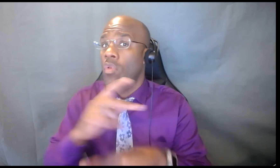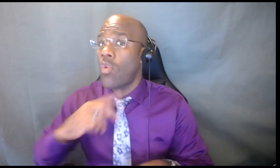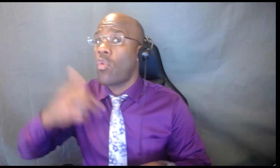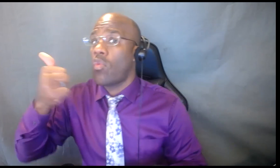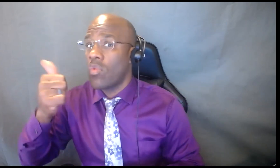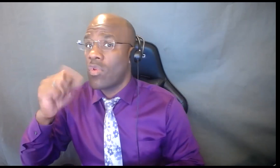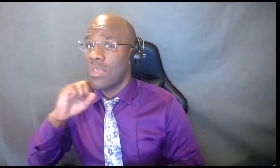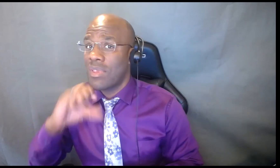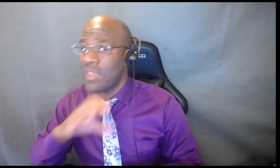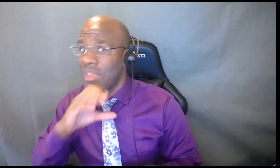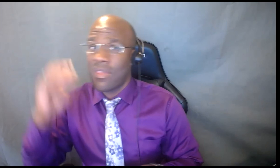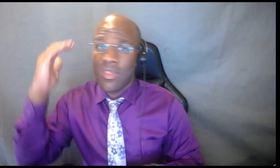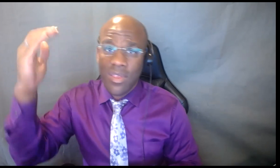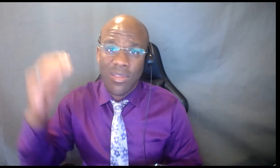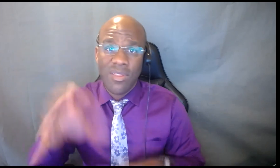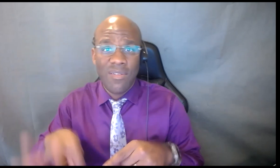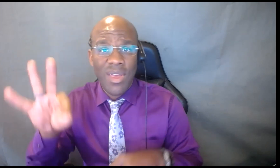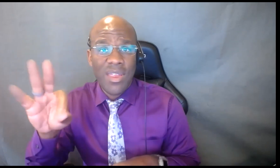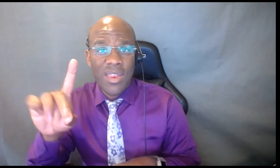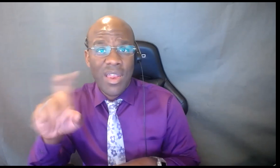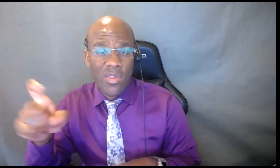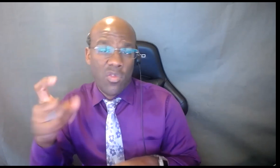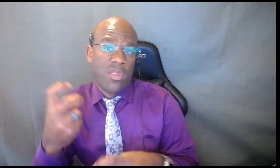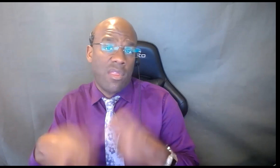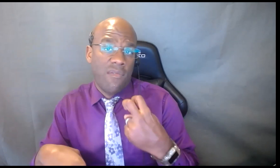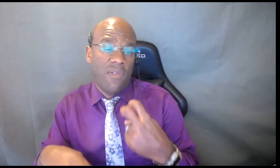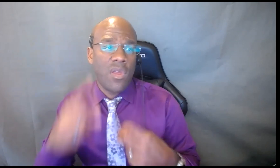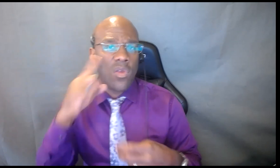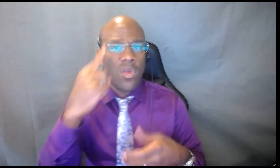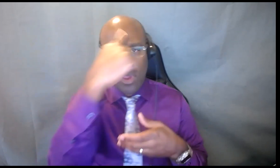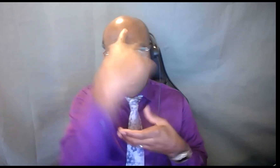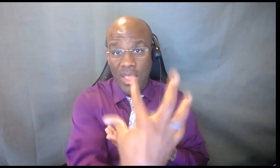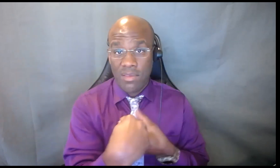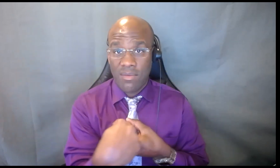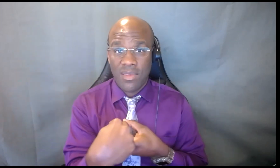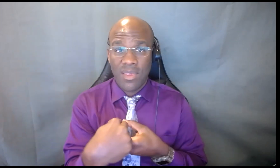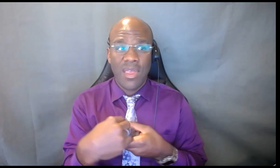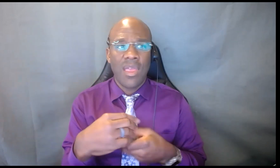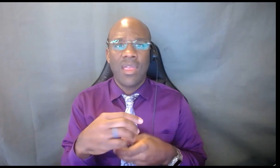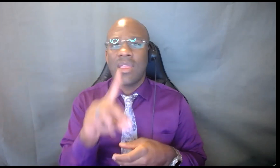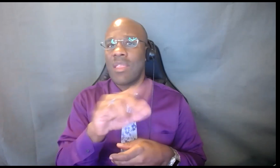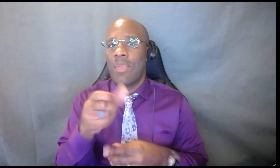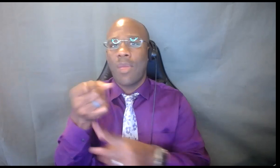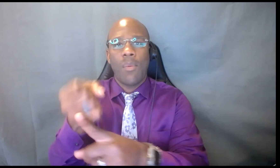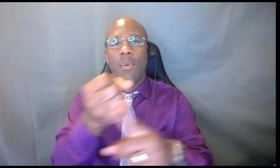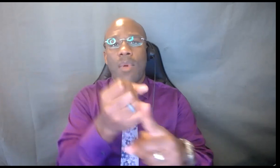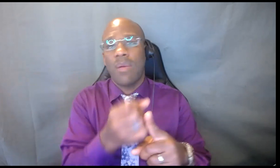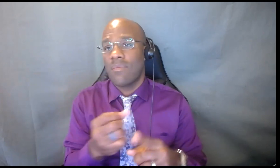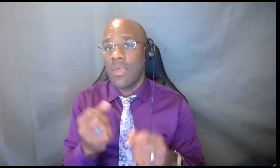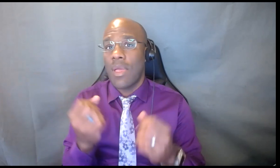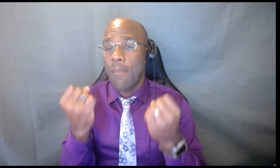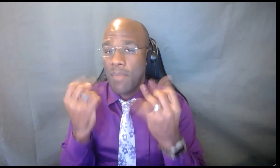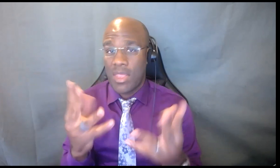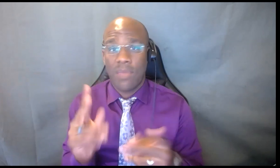we know that, autism in particular is an equal opportunity disability, in that, everyone